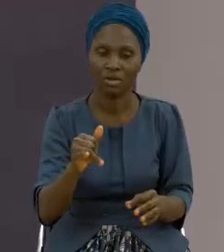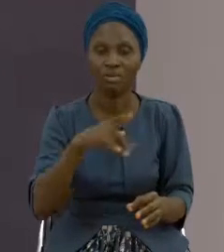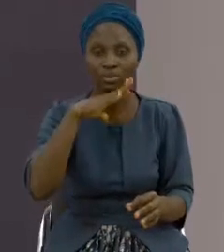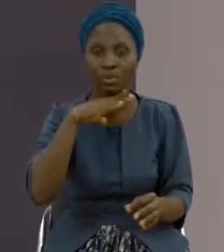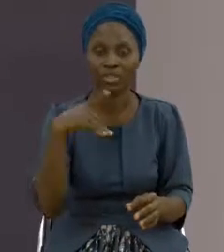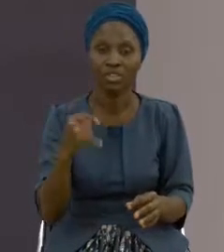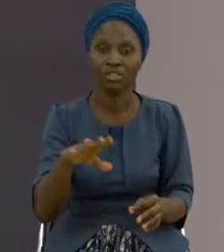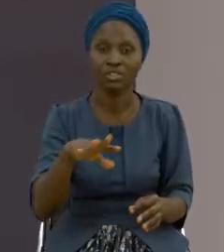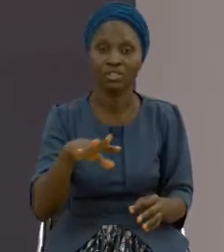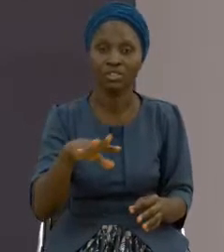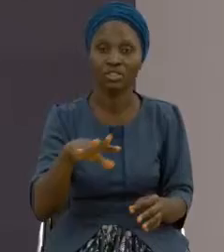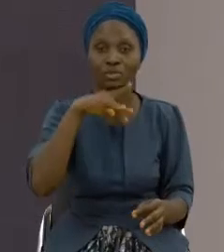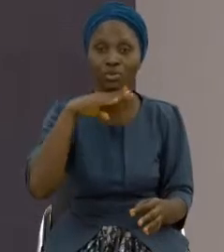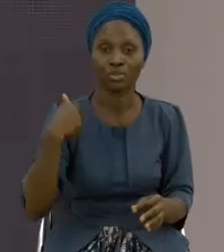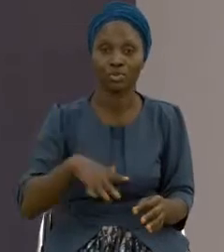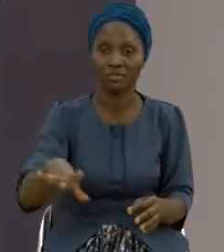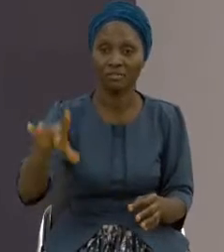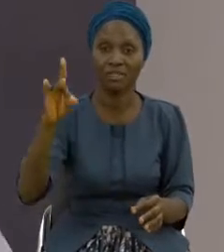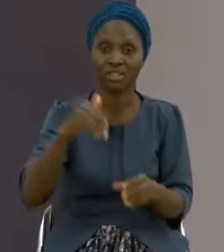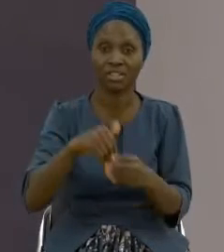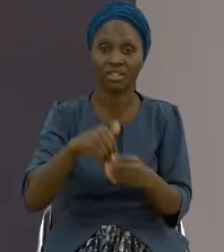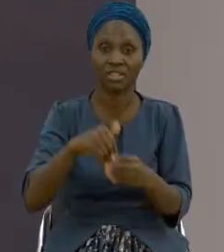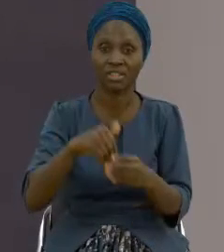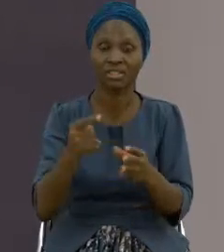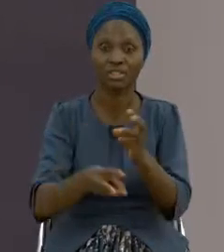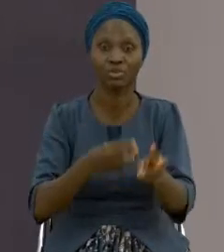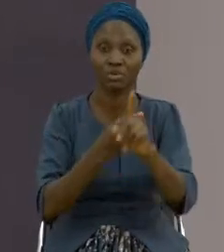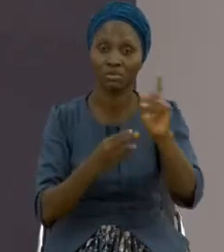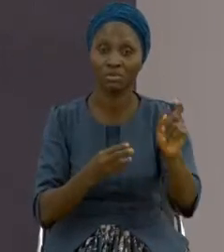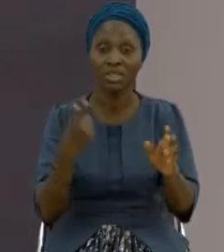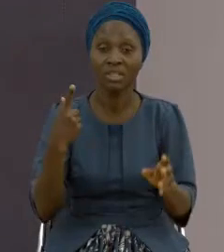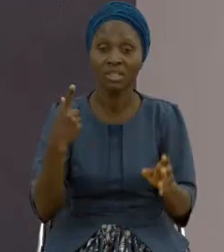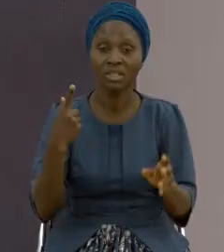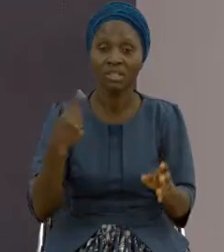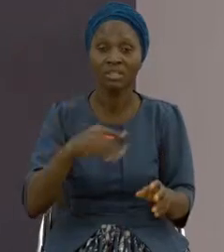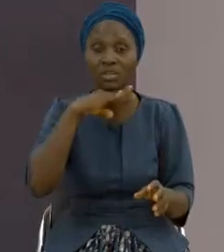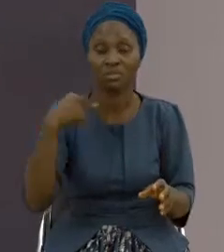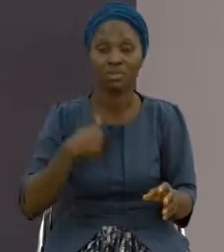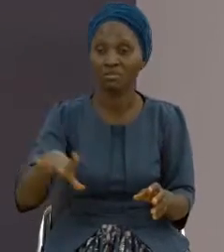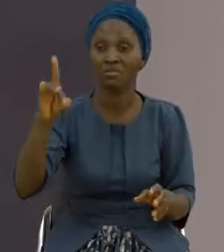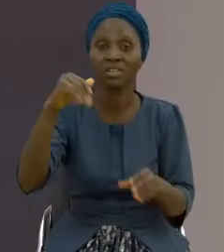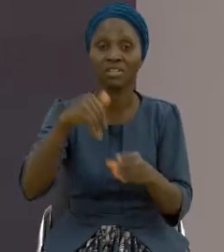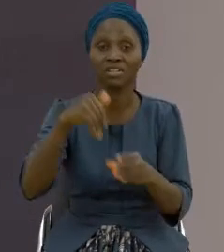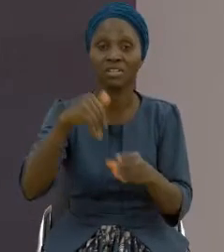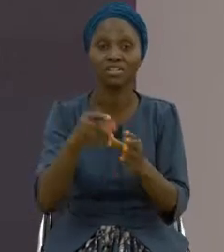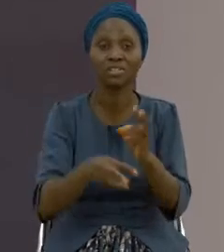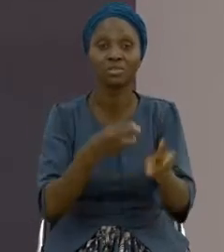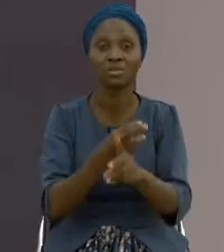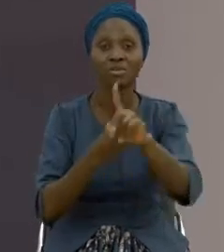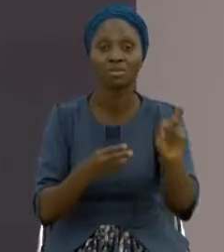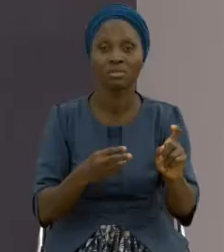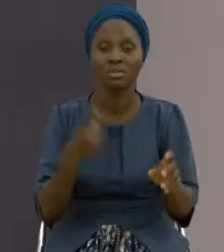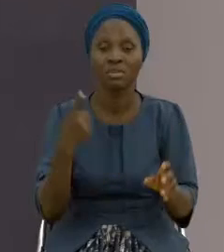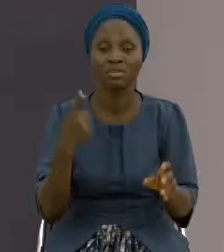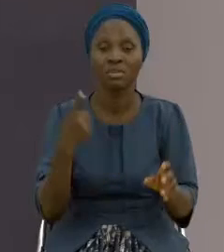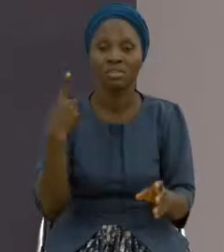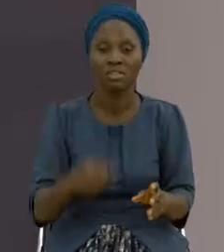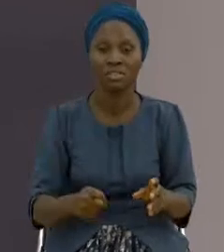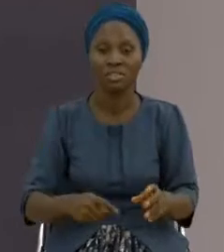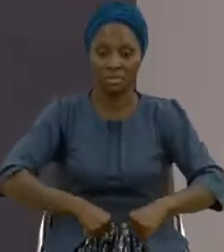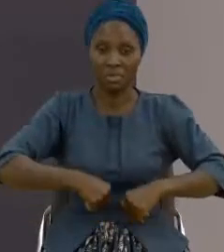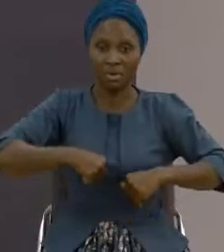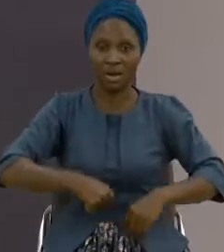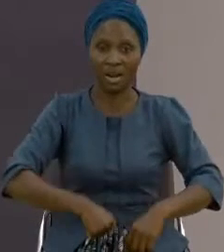we find in the world, the arrogant attitude we find in the world, the